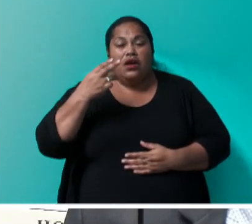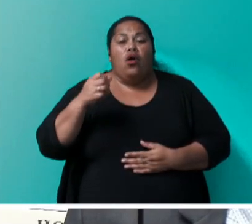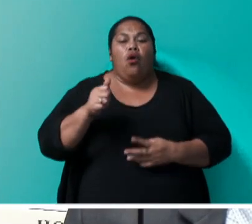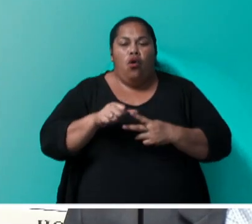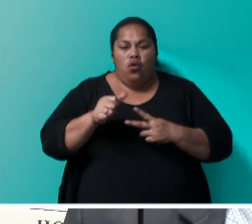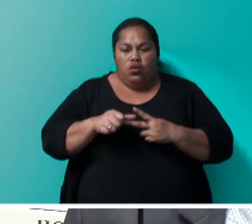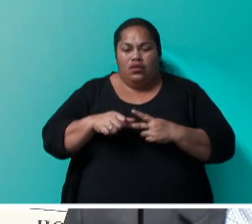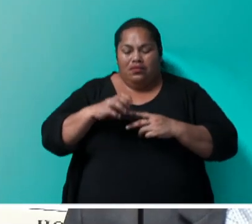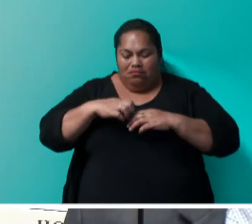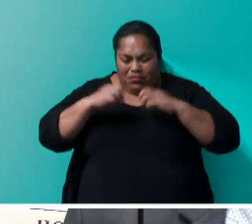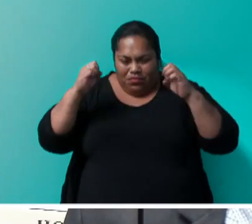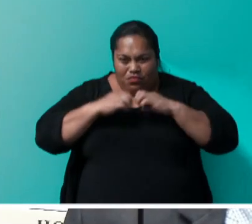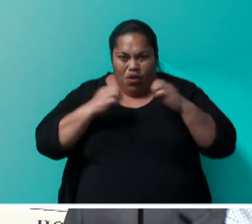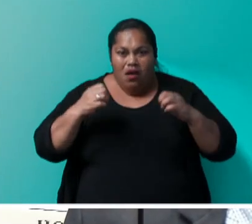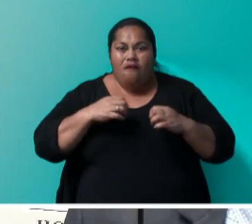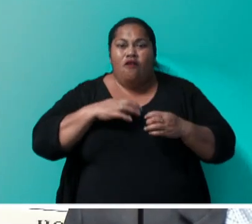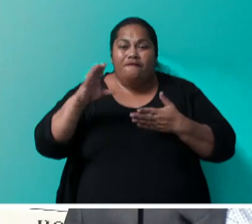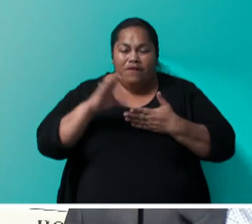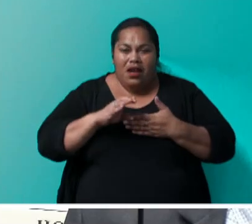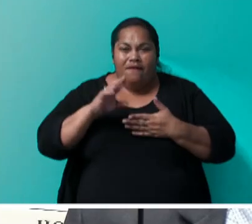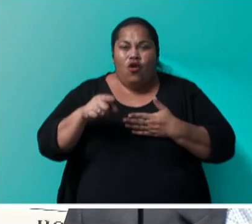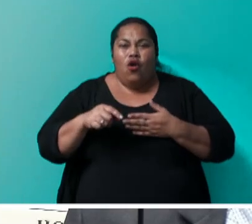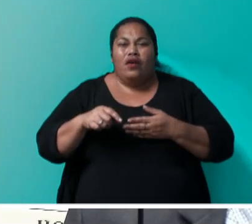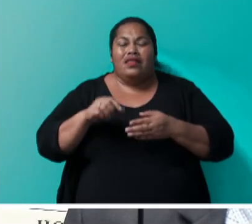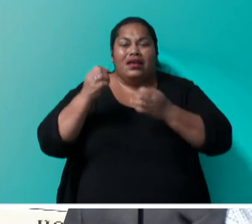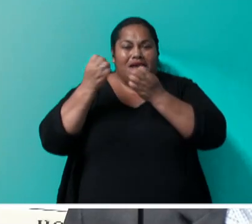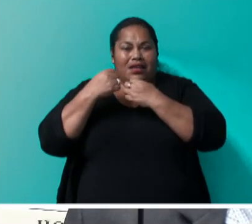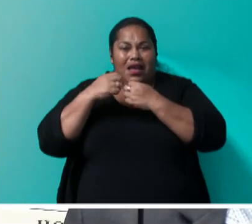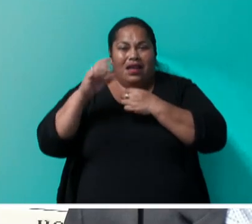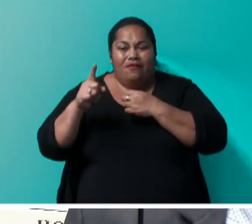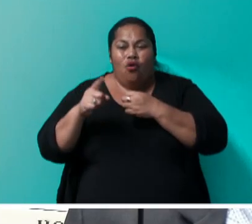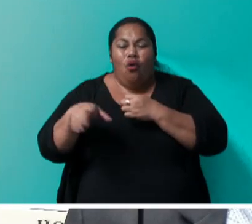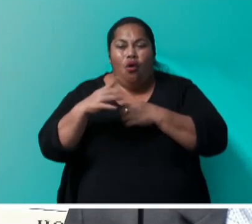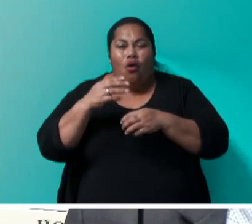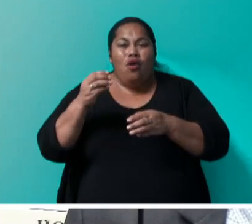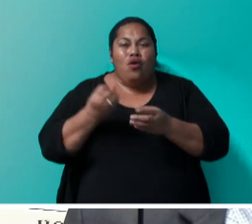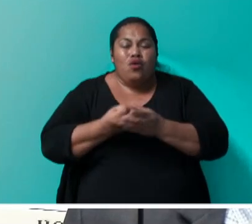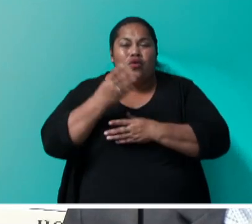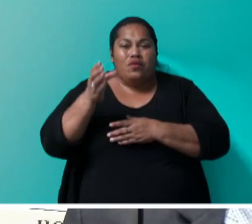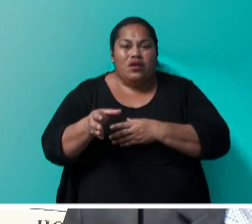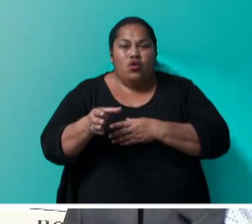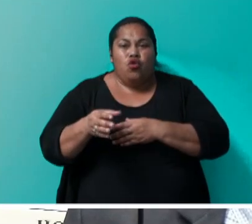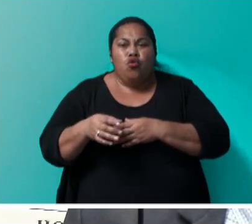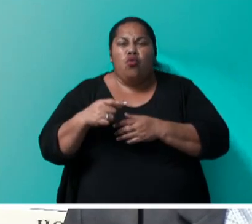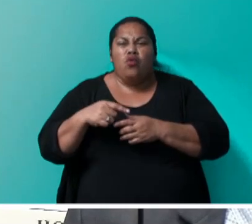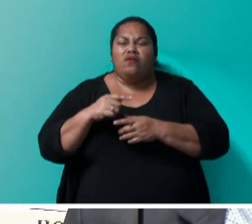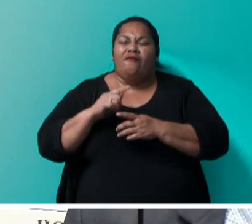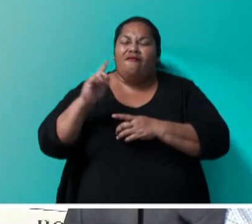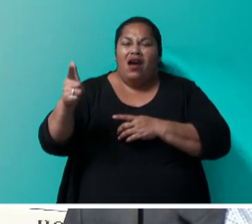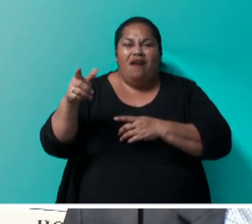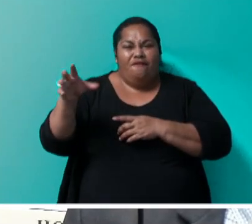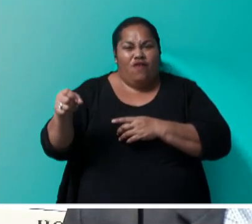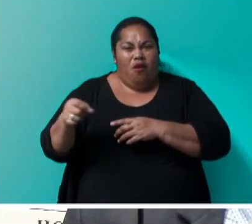exploring the establishment of the cane reception transfer point for growers who are located far from the mill. For